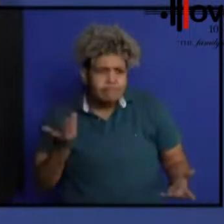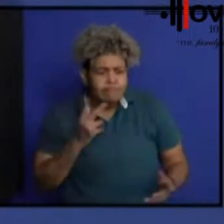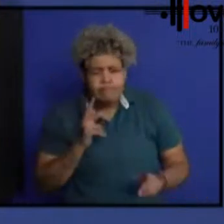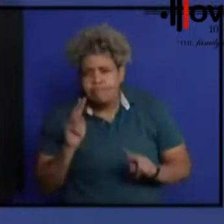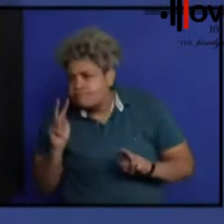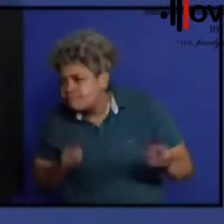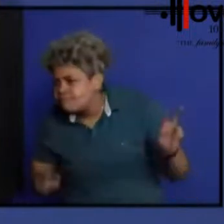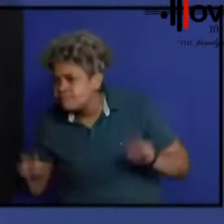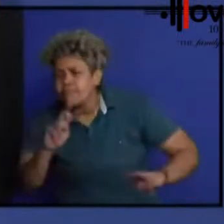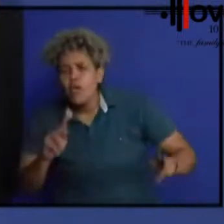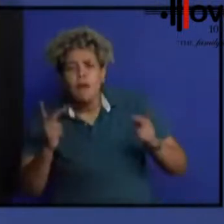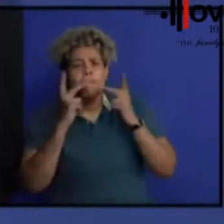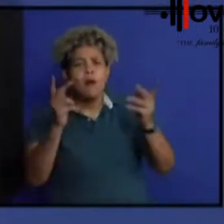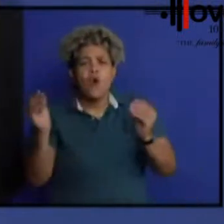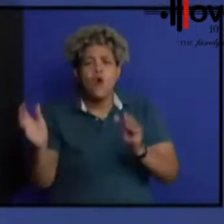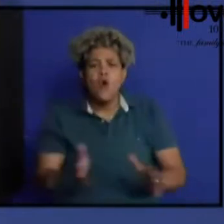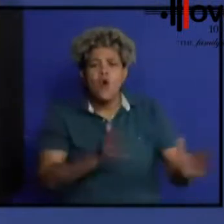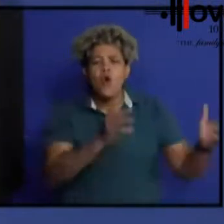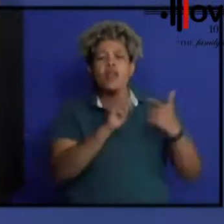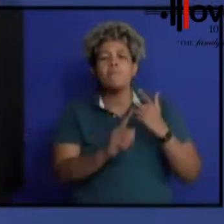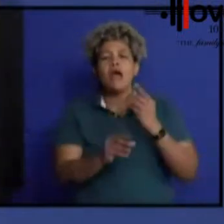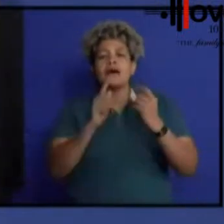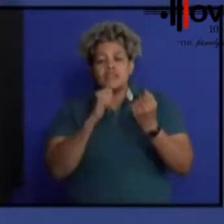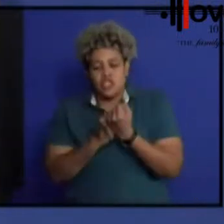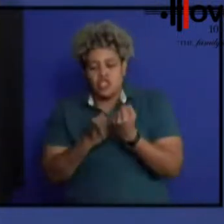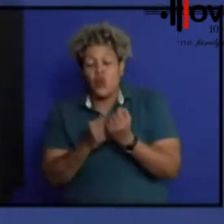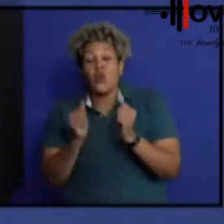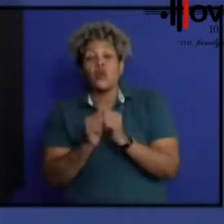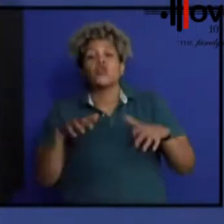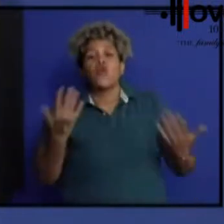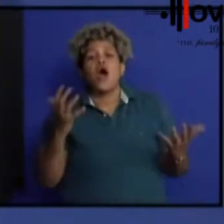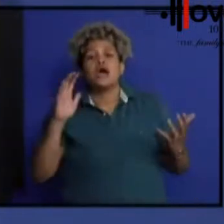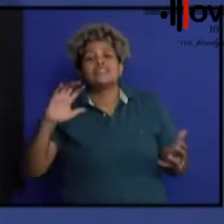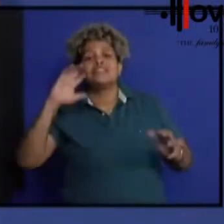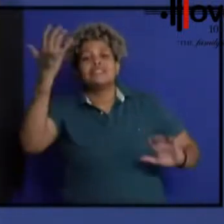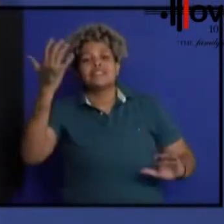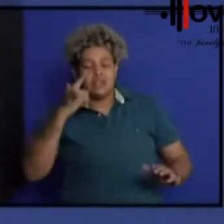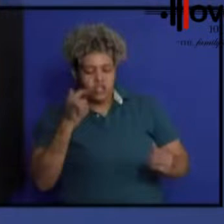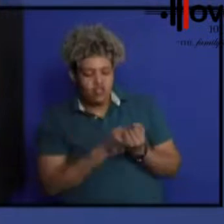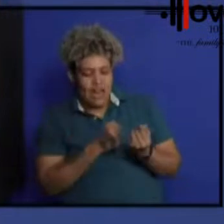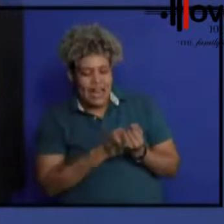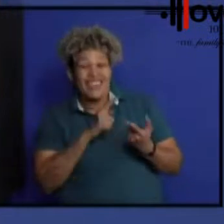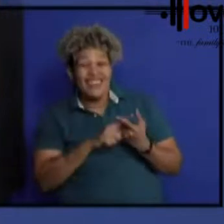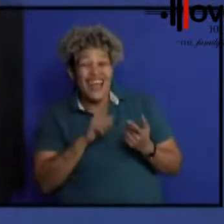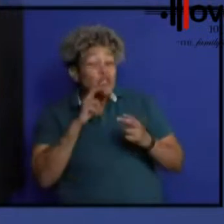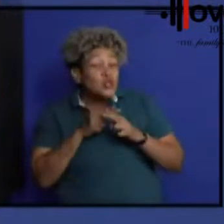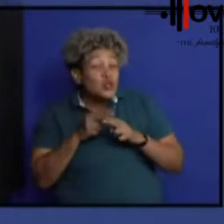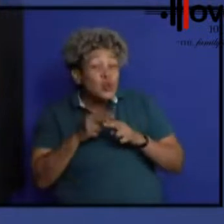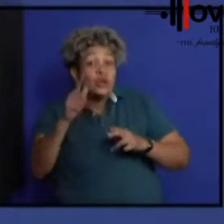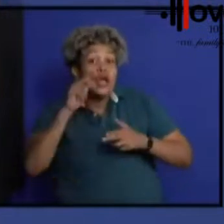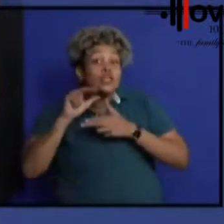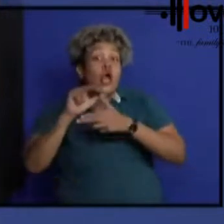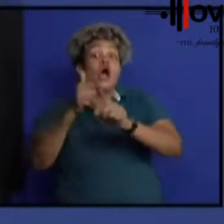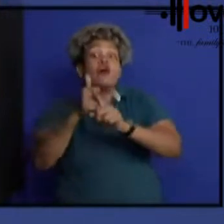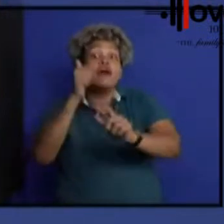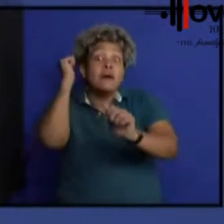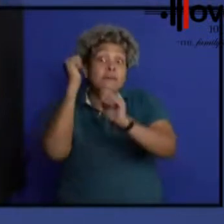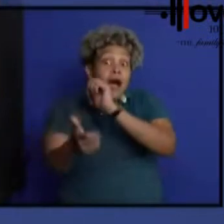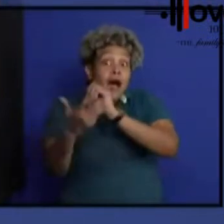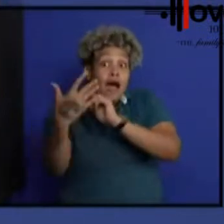maintain public order and assist with disaster relief as soon as the hurricane has